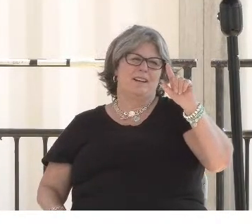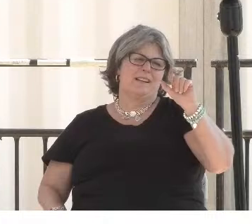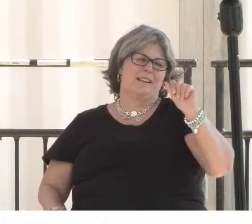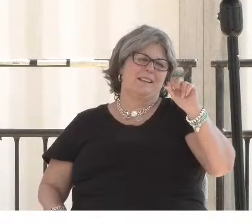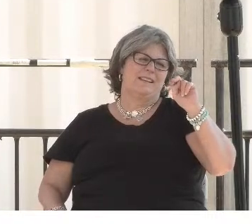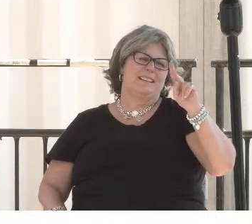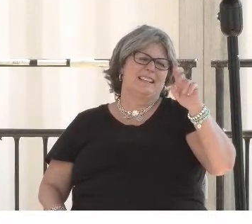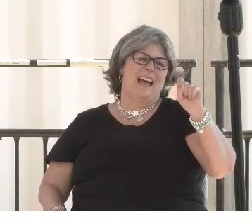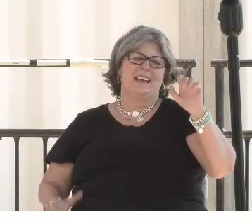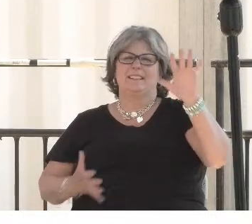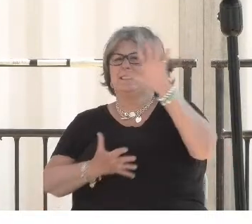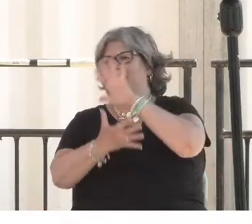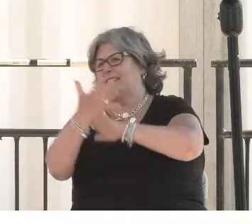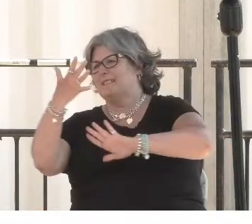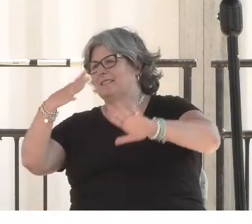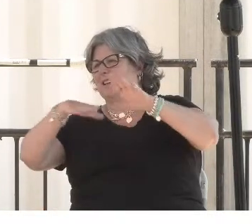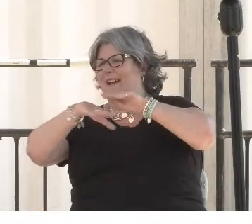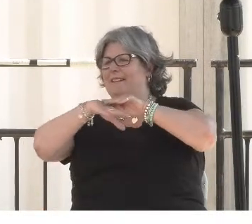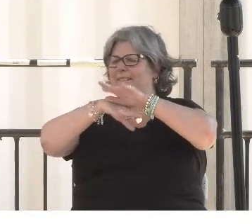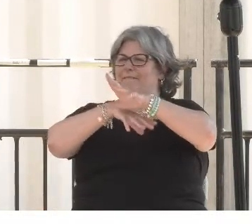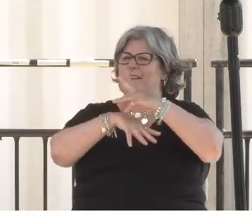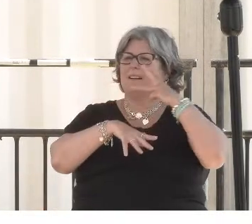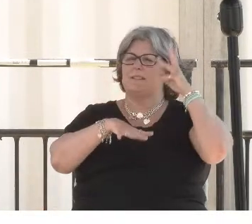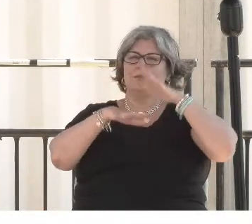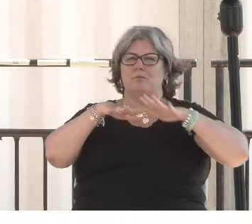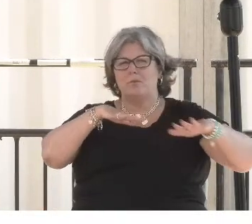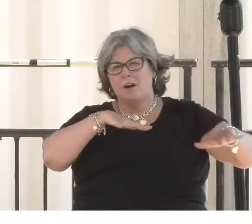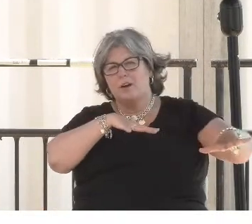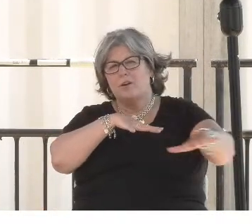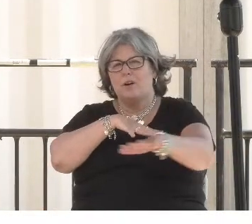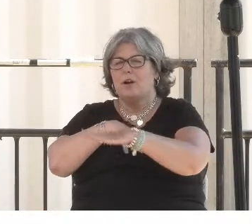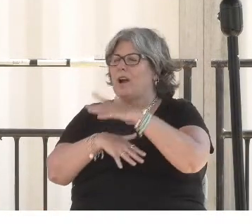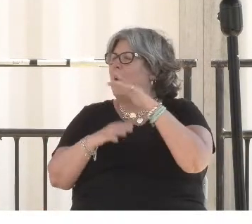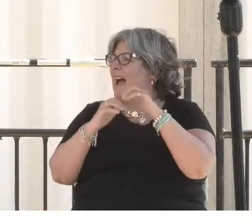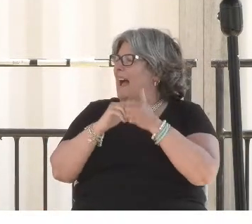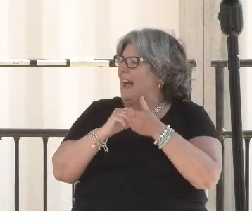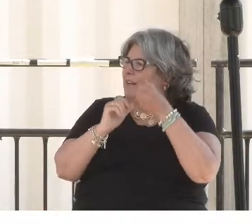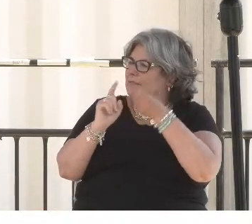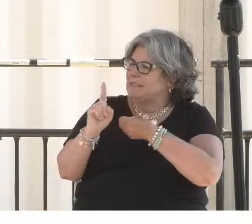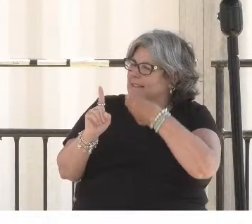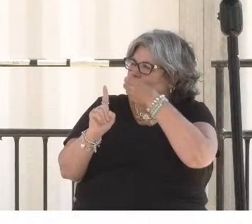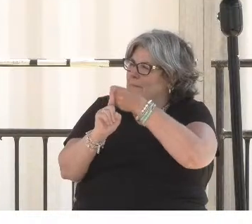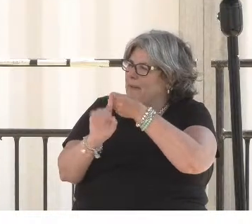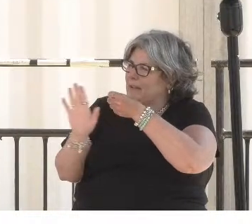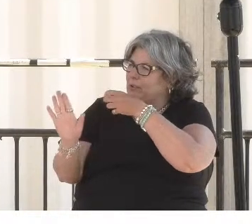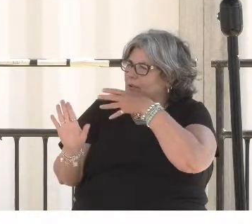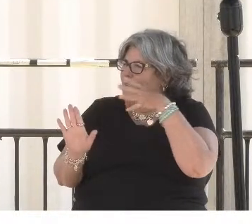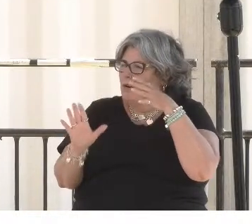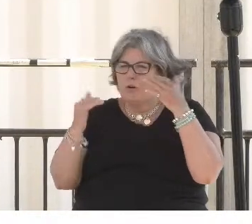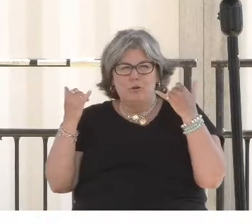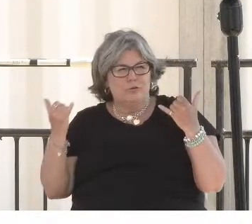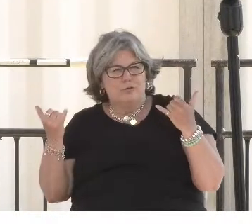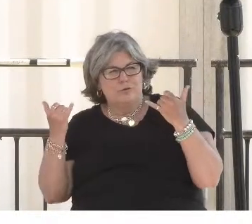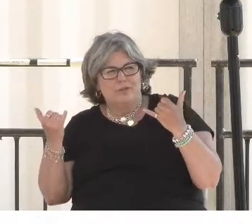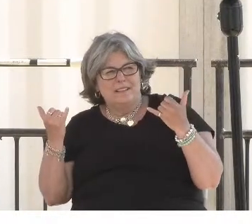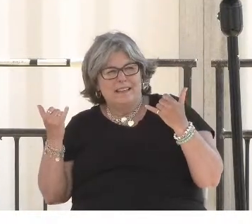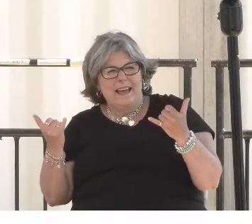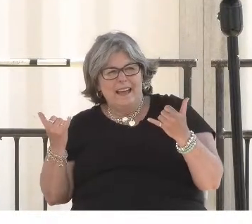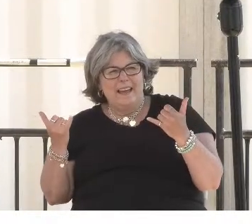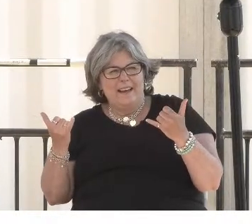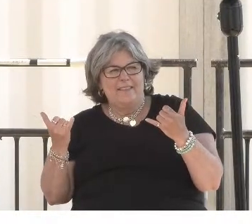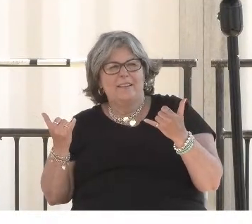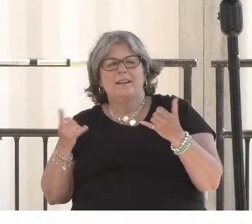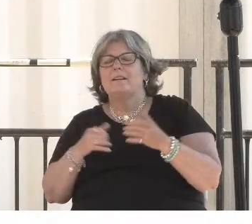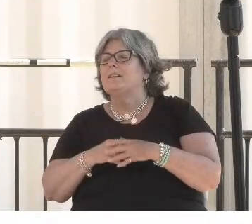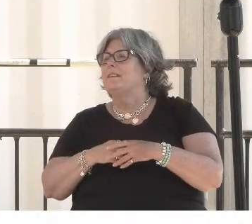the smoke can affect a wine crop. How is it impacting your agriculture now, and how bullish are